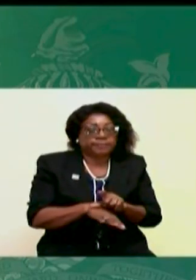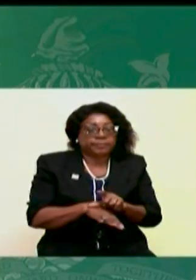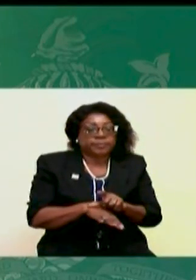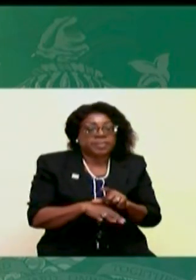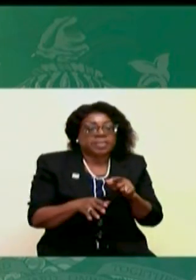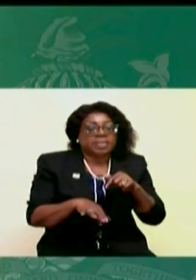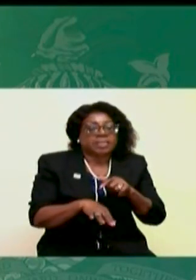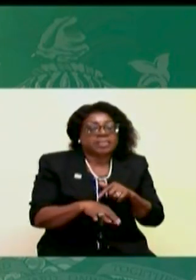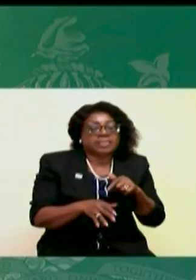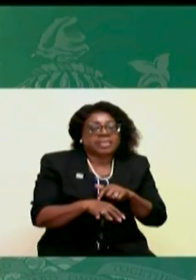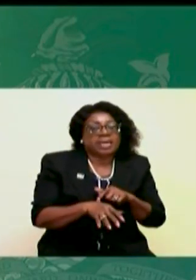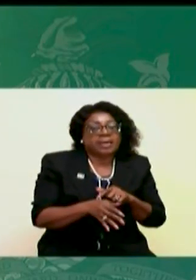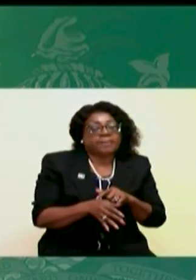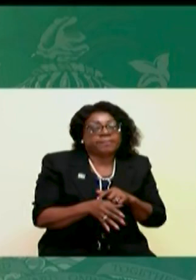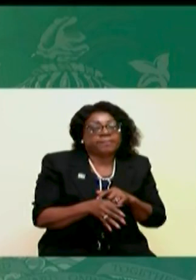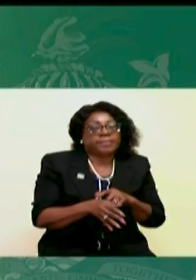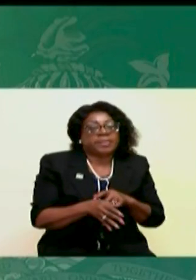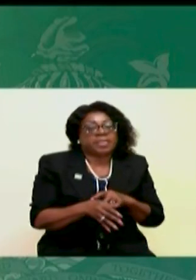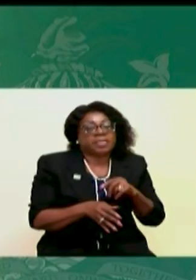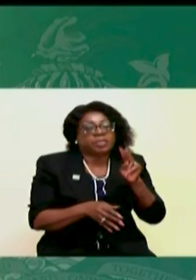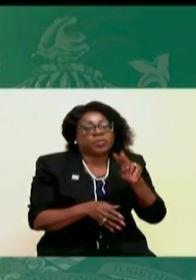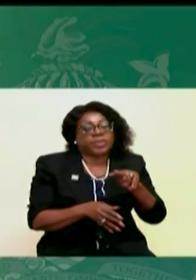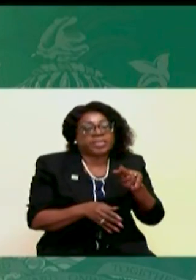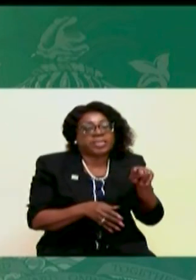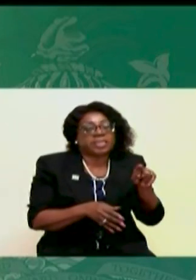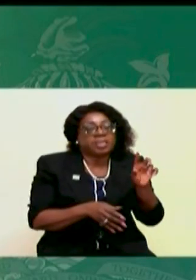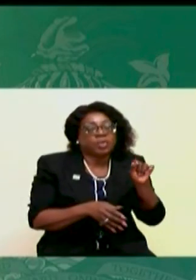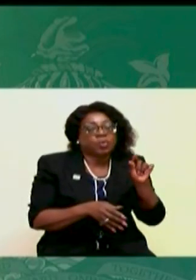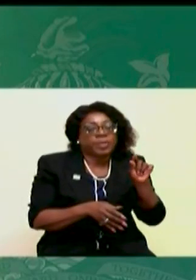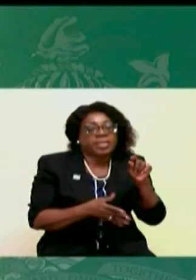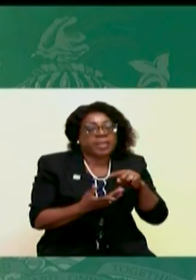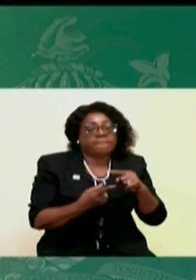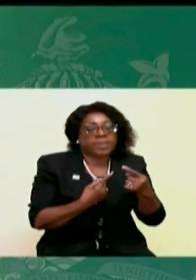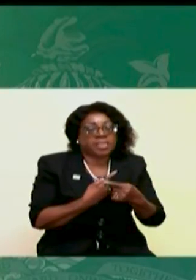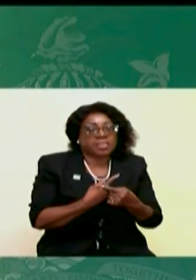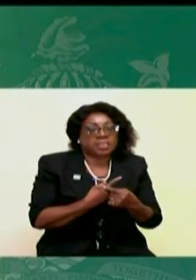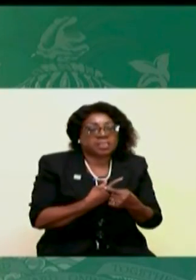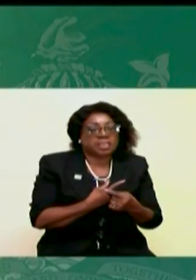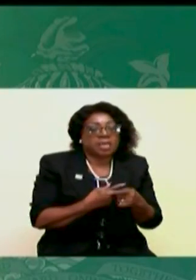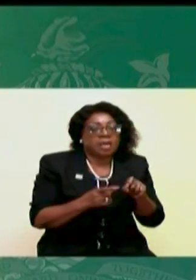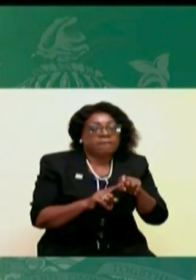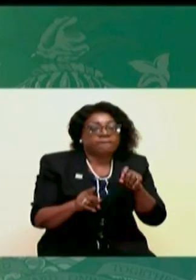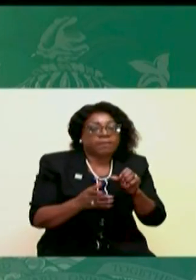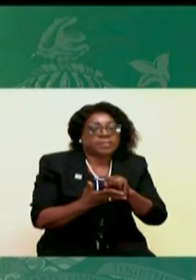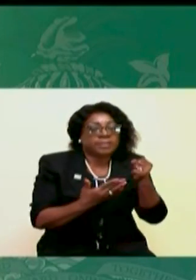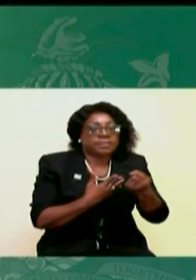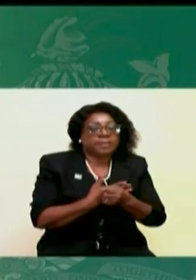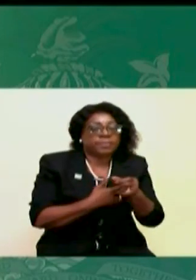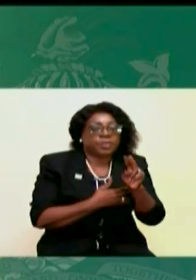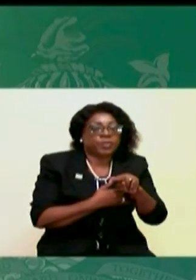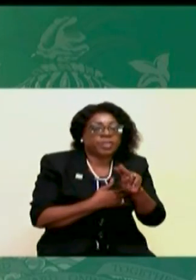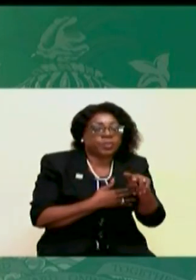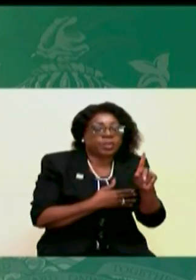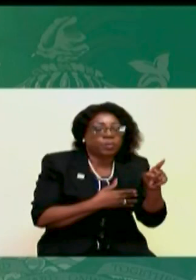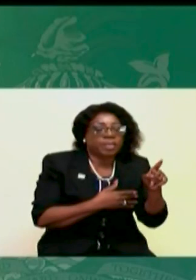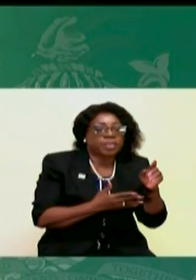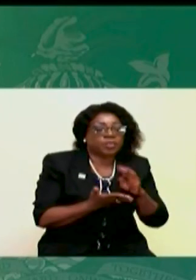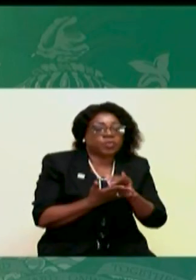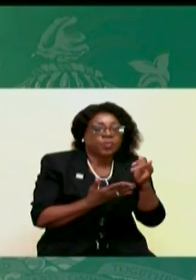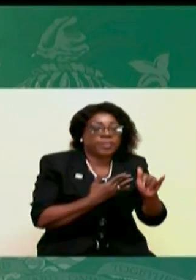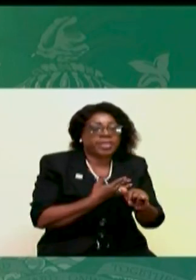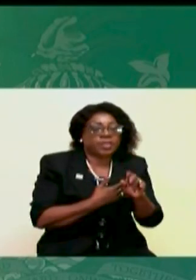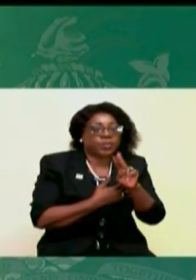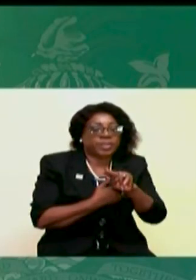This time frame is approximately 20 months, Madam Speaker, from September 2021 to May